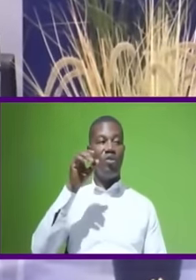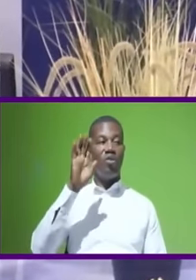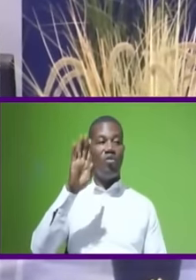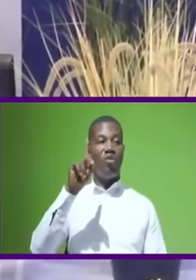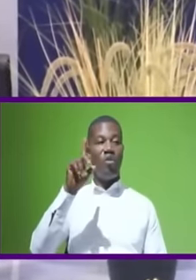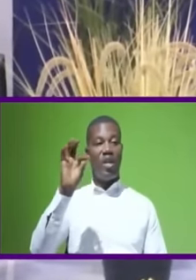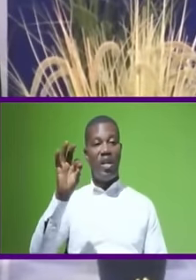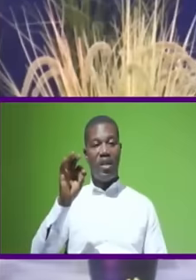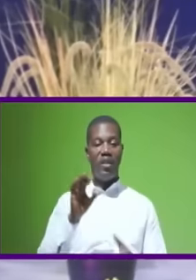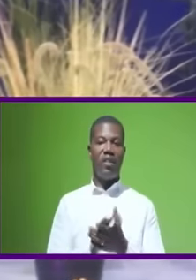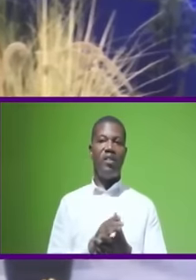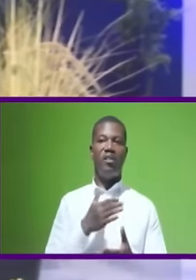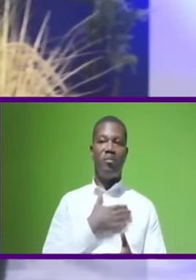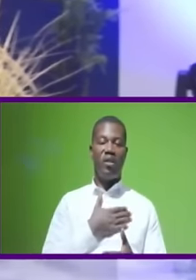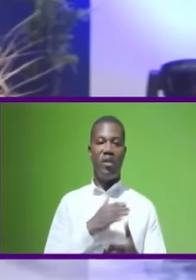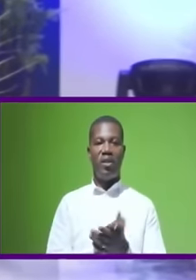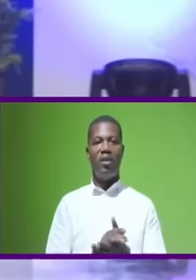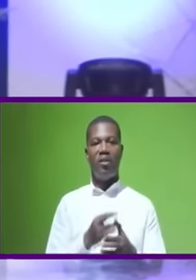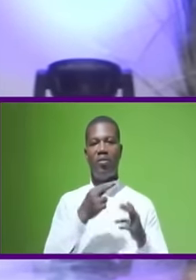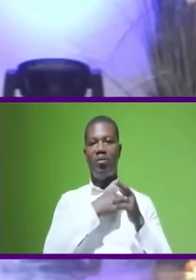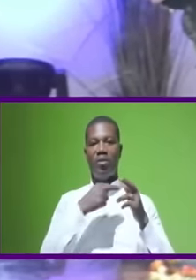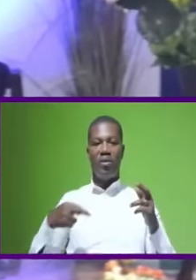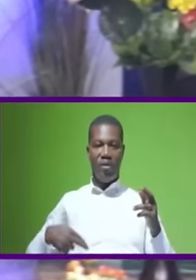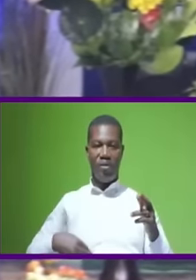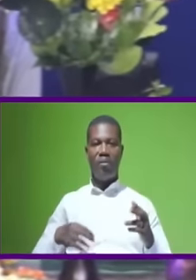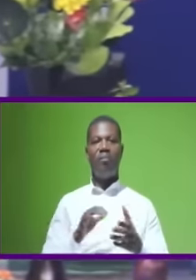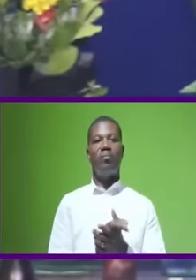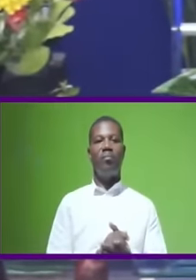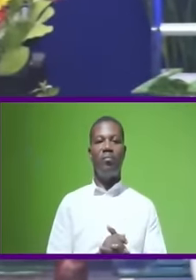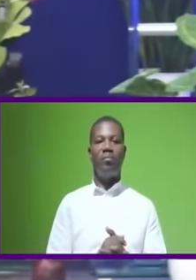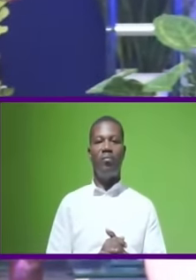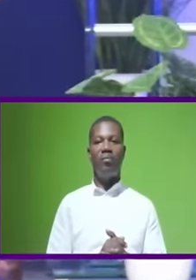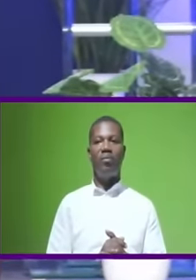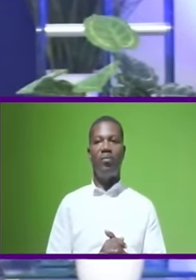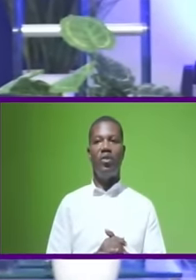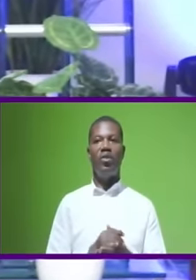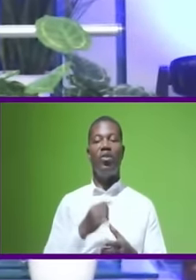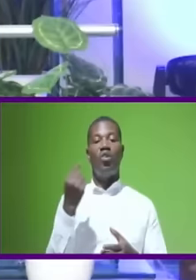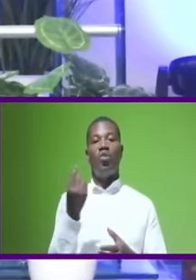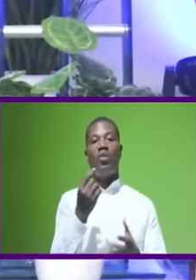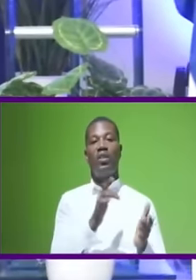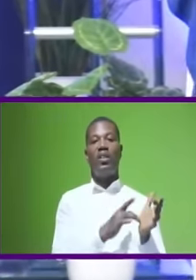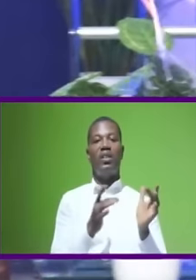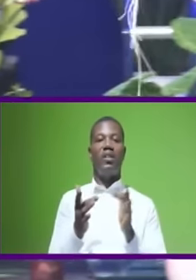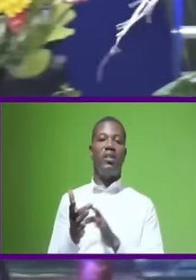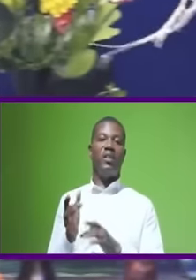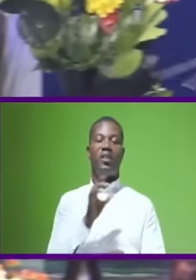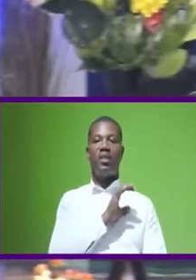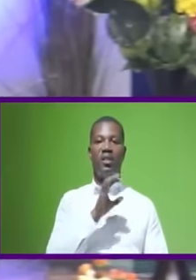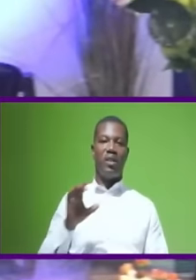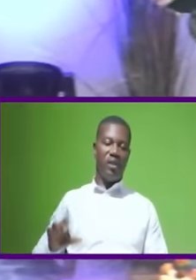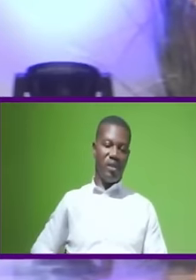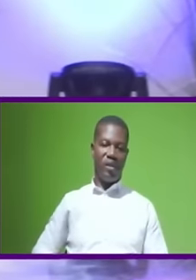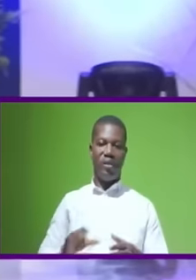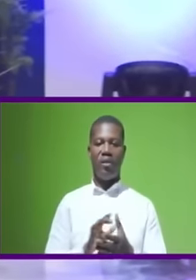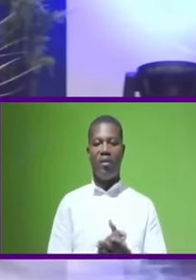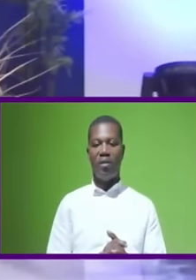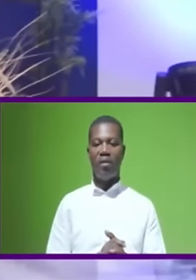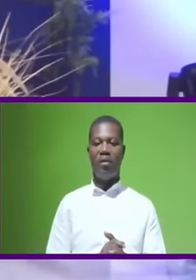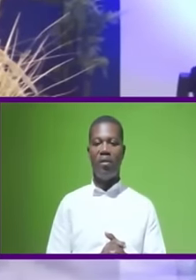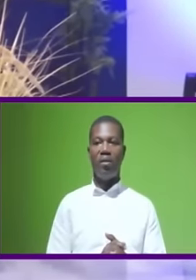anything. I have no hidden motive or agenda in the Philadelphia movement. Save Jesus Christ.